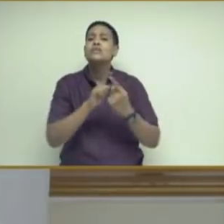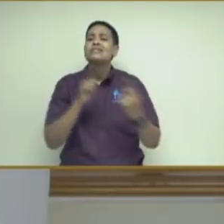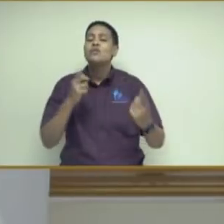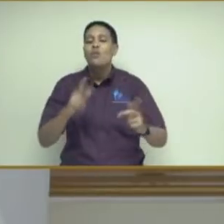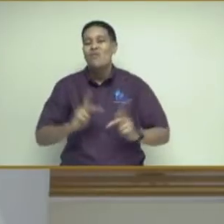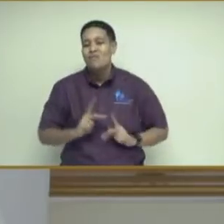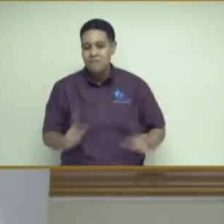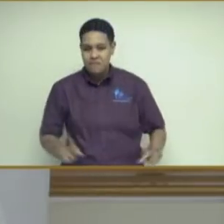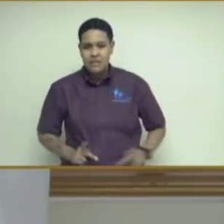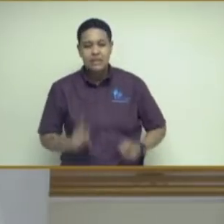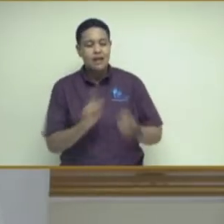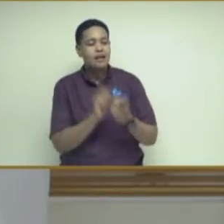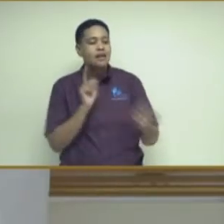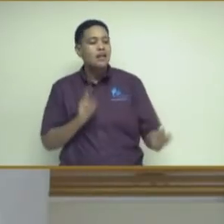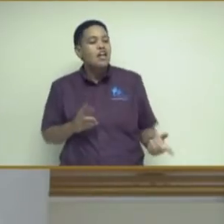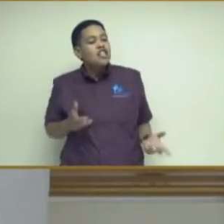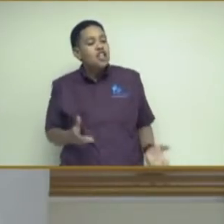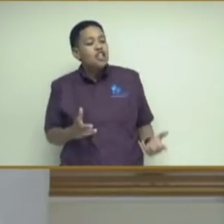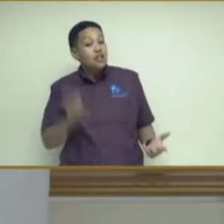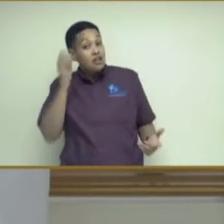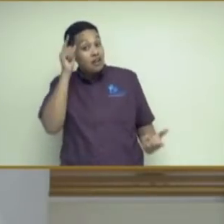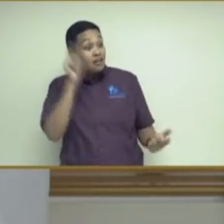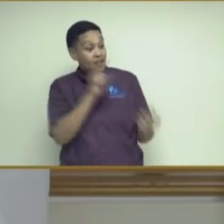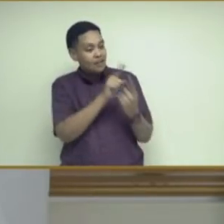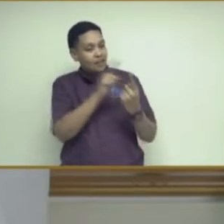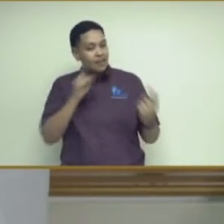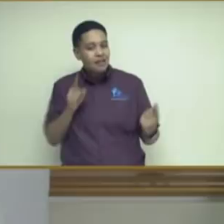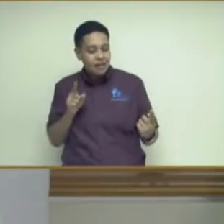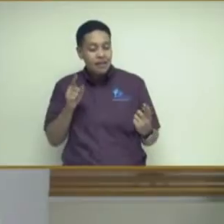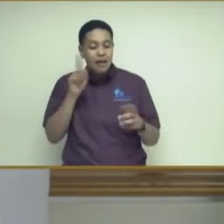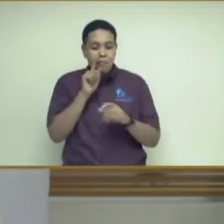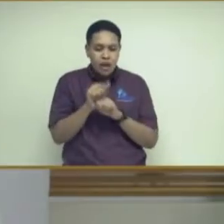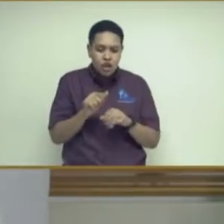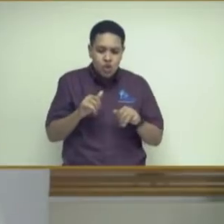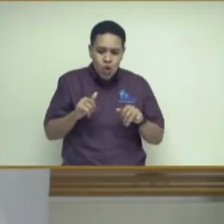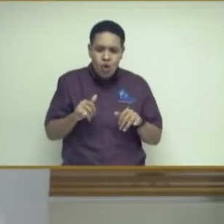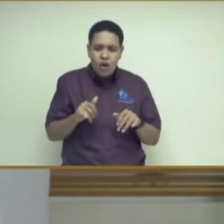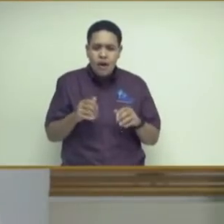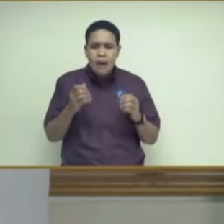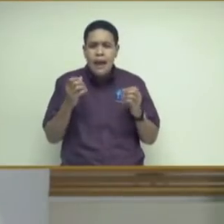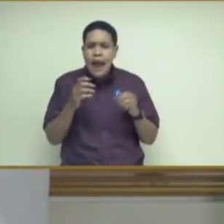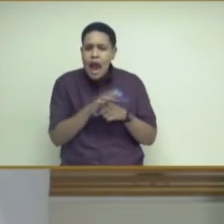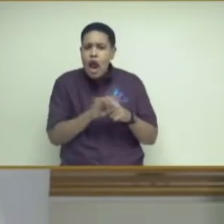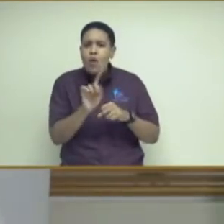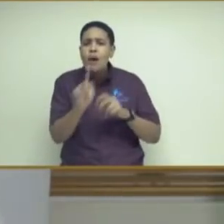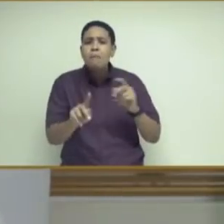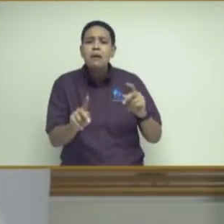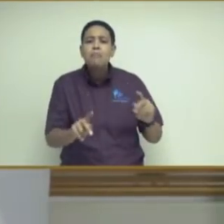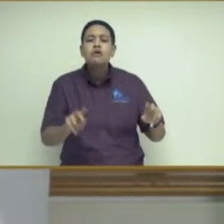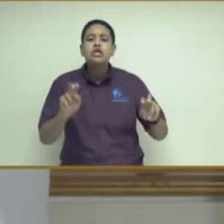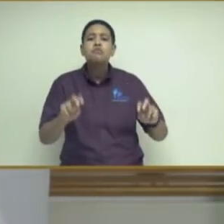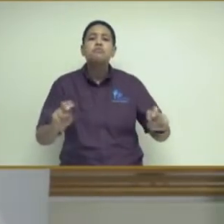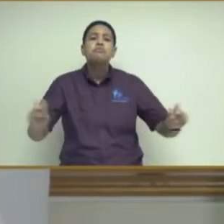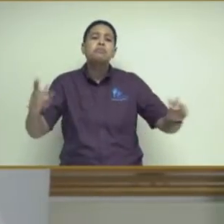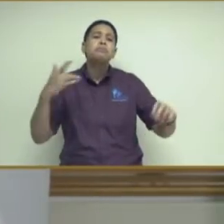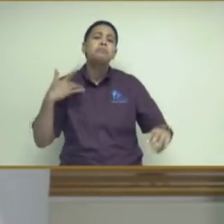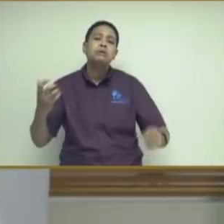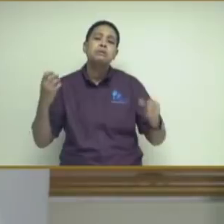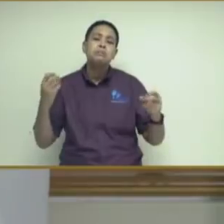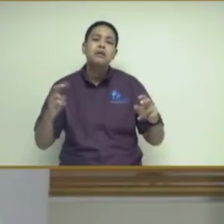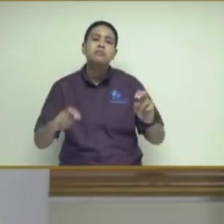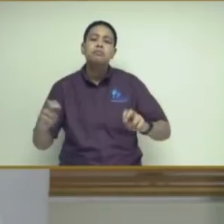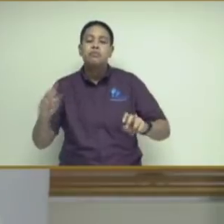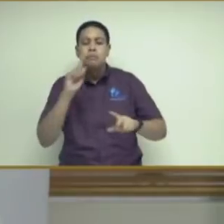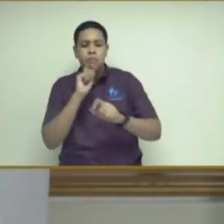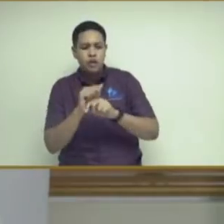distancing, ensuring that, common areas are sufficiently spaced out with appropriate seating